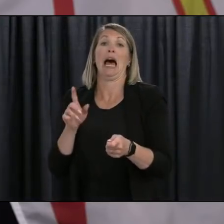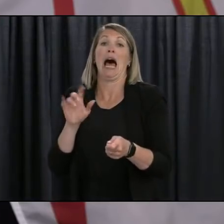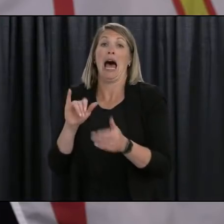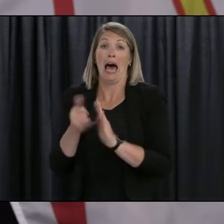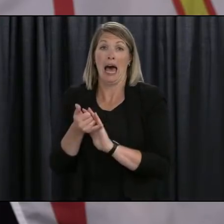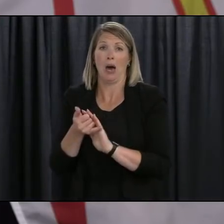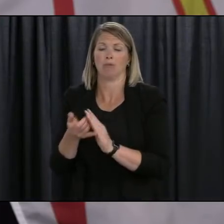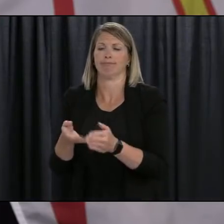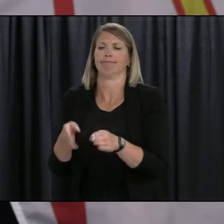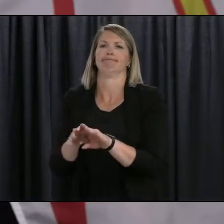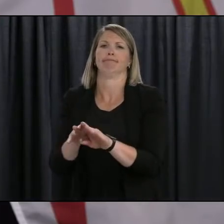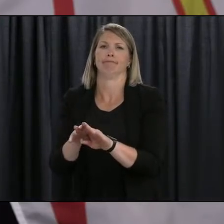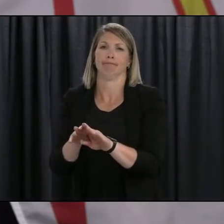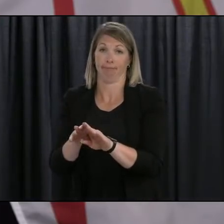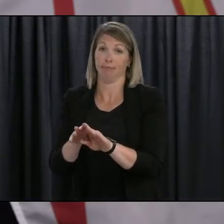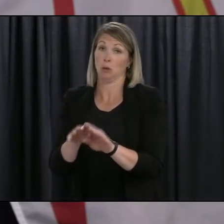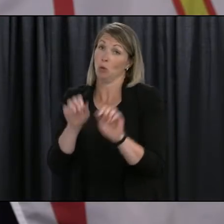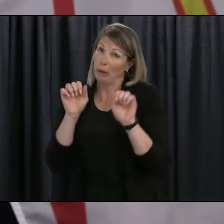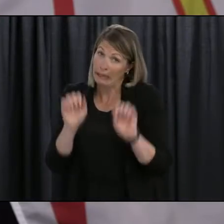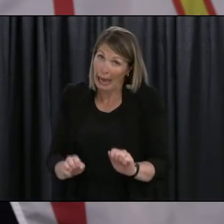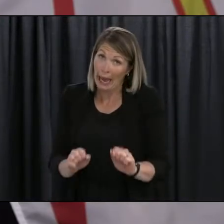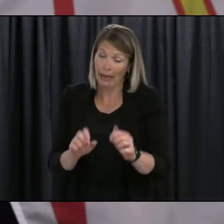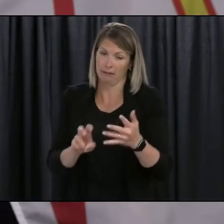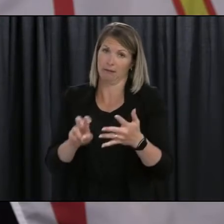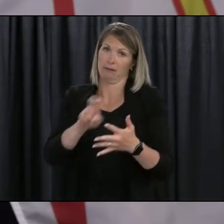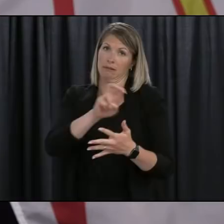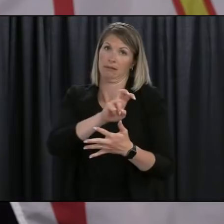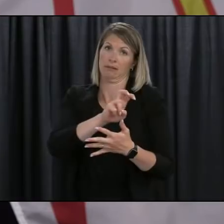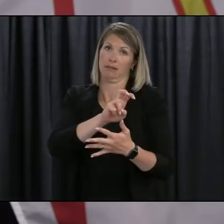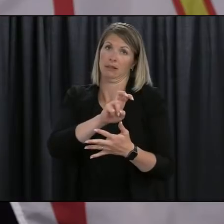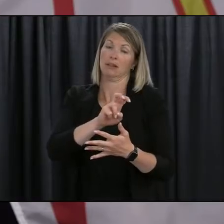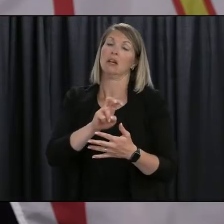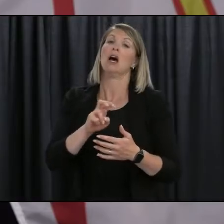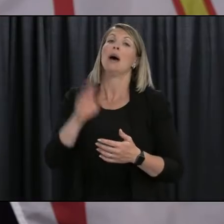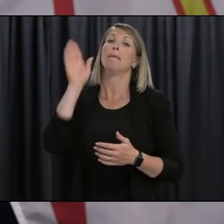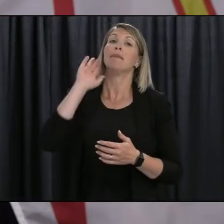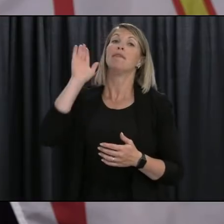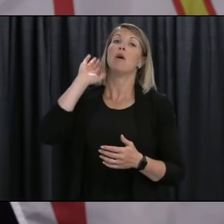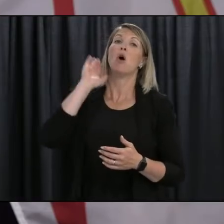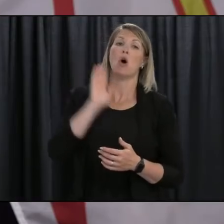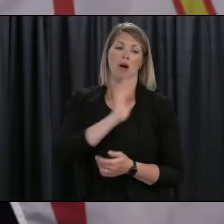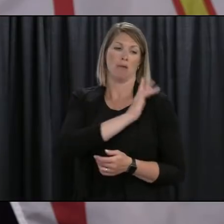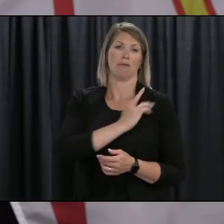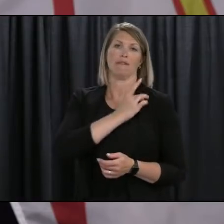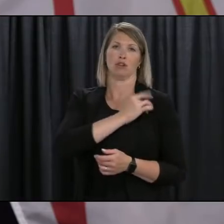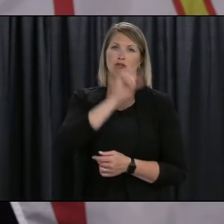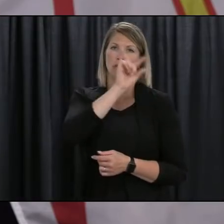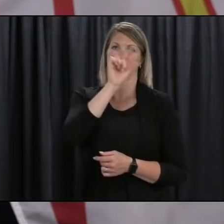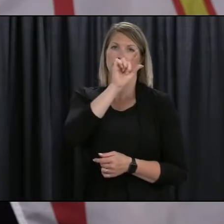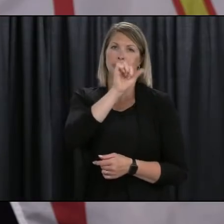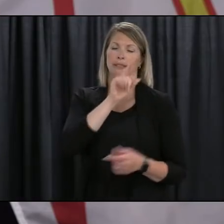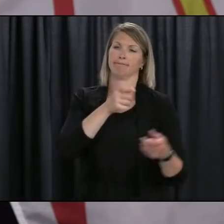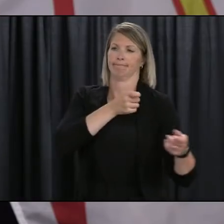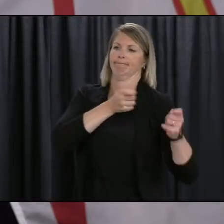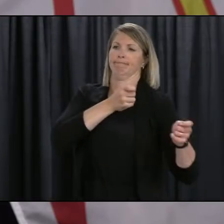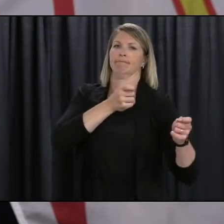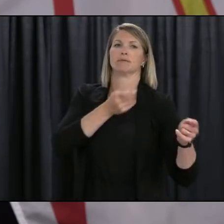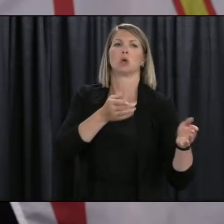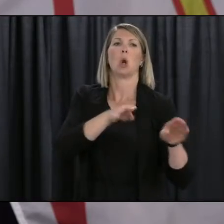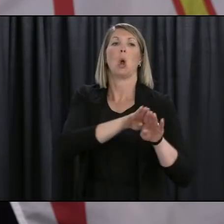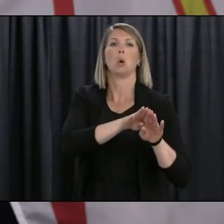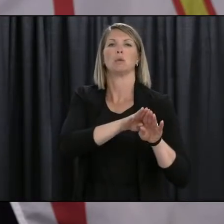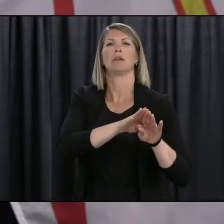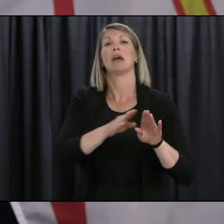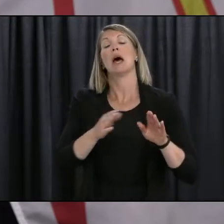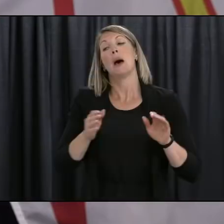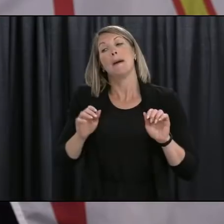is that, we acted at a provincial level before, and that, perhaps we could focus at